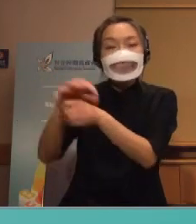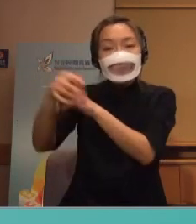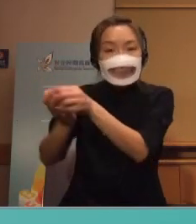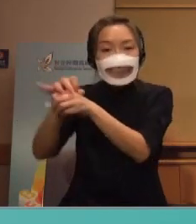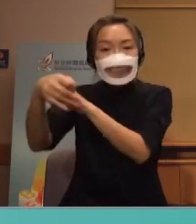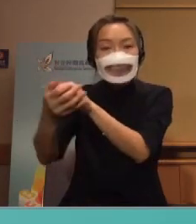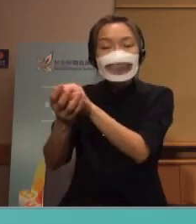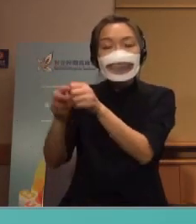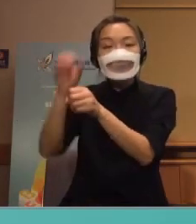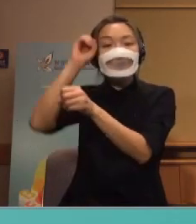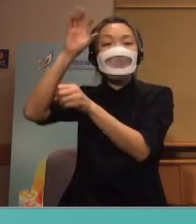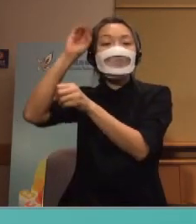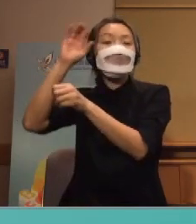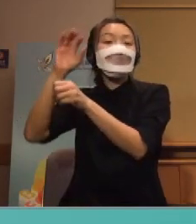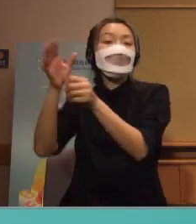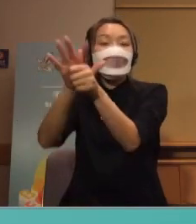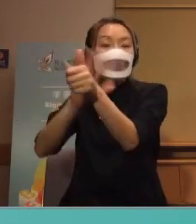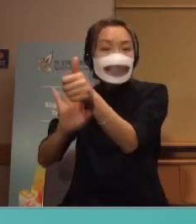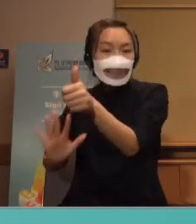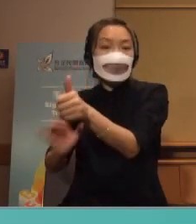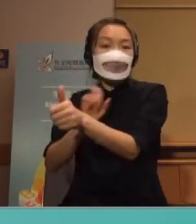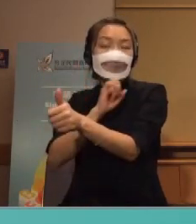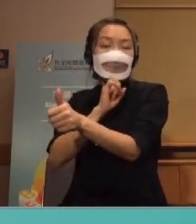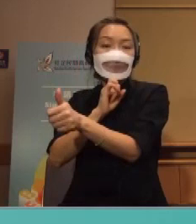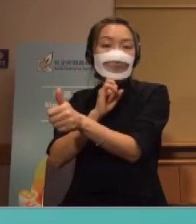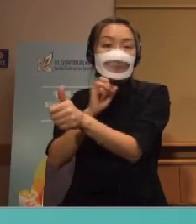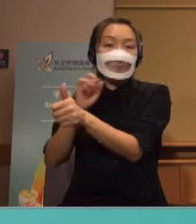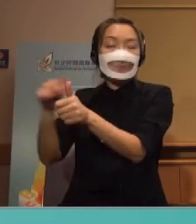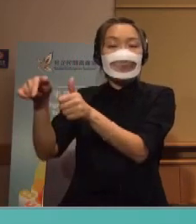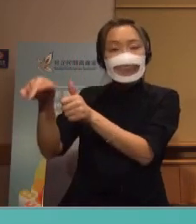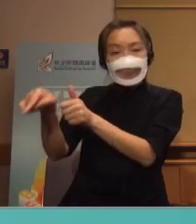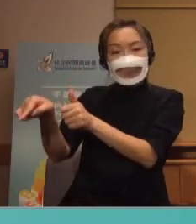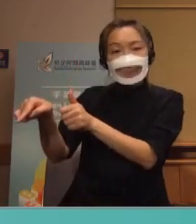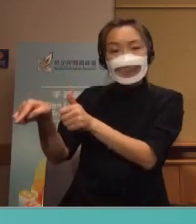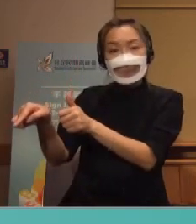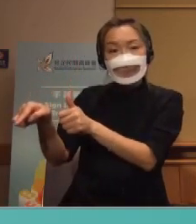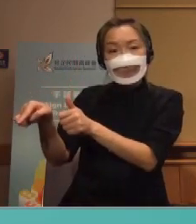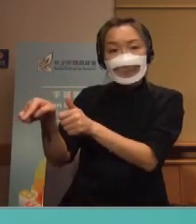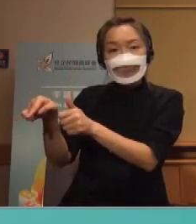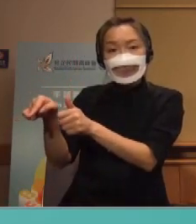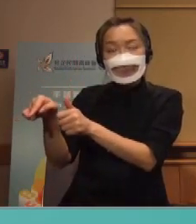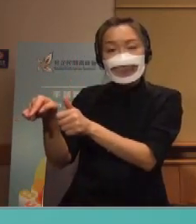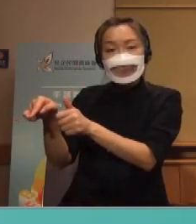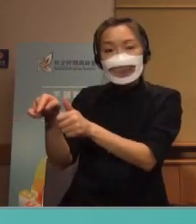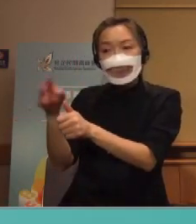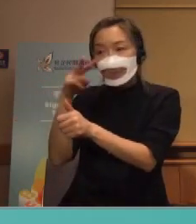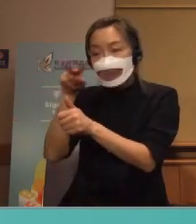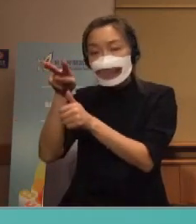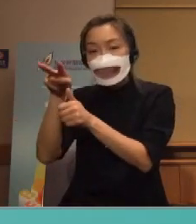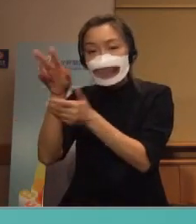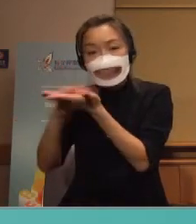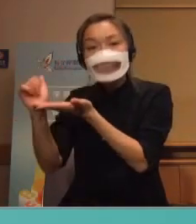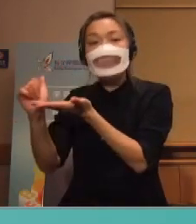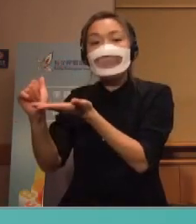phase of this will be kind of more visible existing social structures that have a direct Web3 counterparty relationship. That I